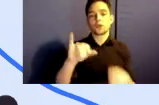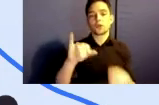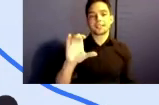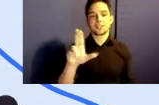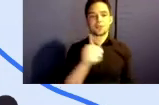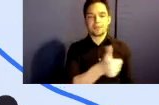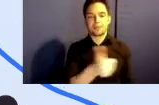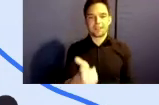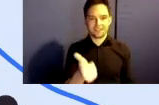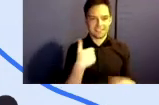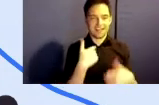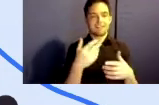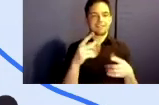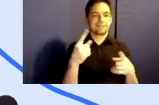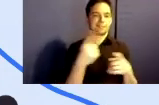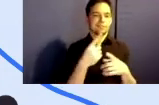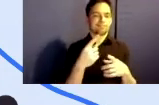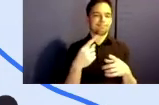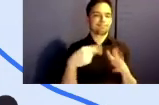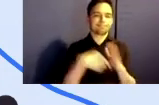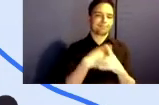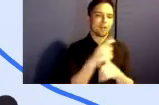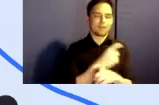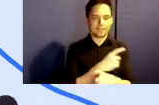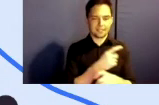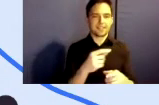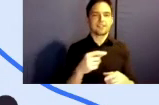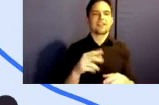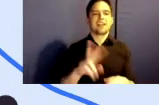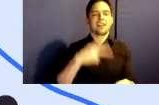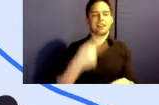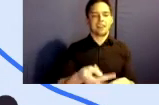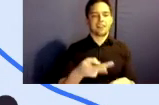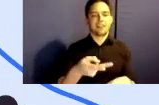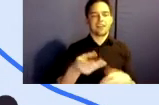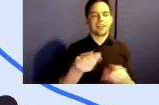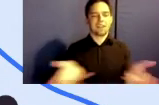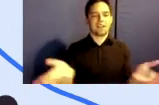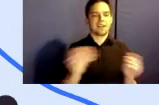to have complication and to develop severe diseases.